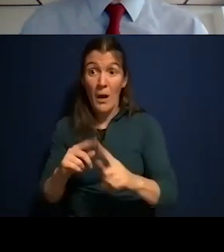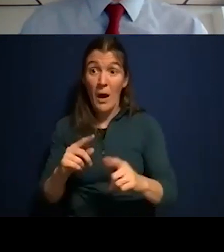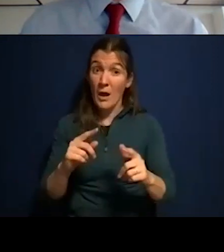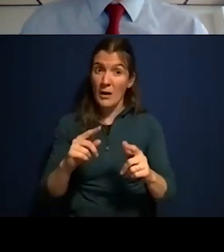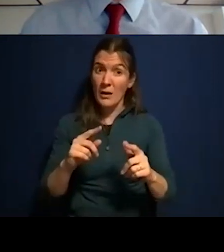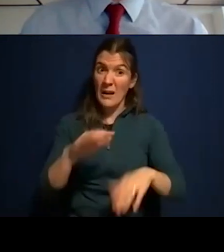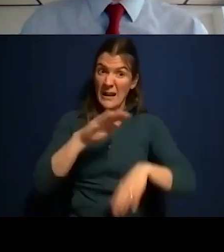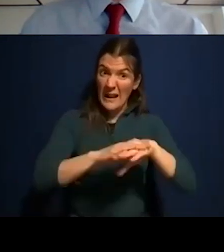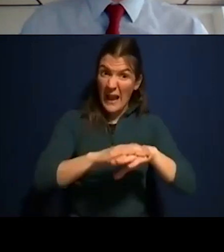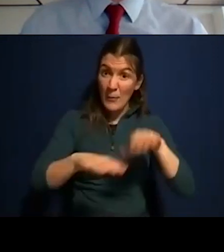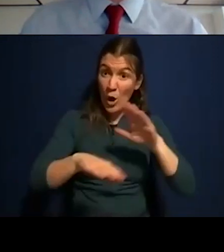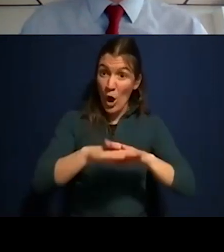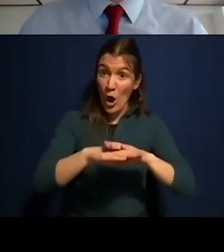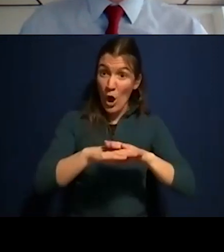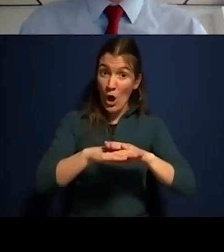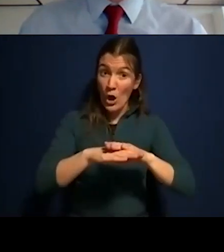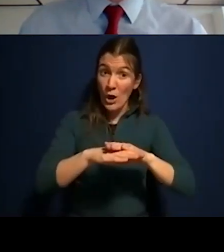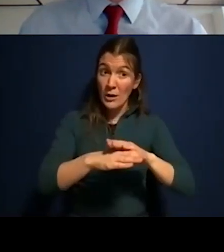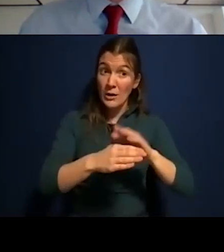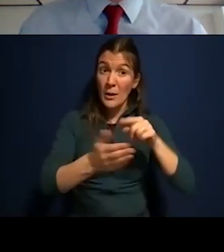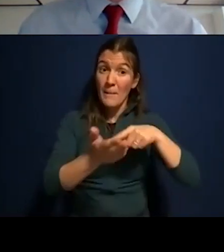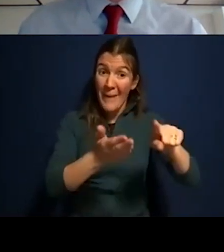cap to hourly rate?